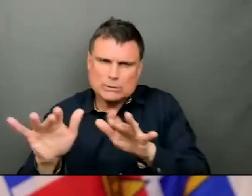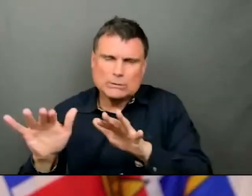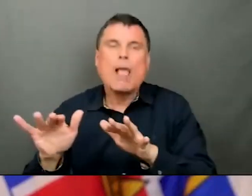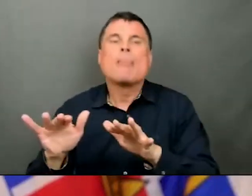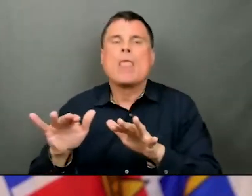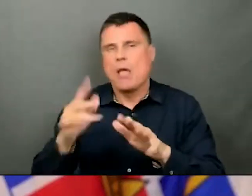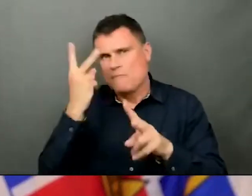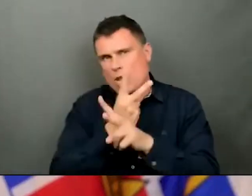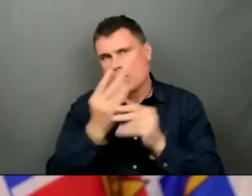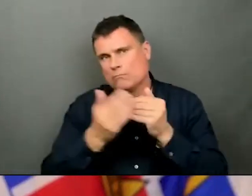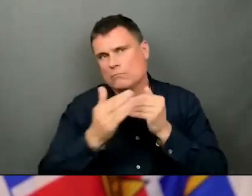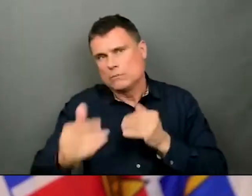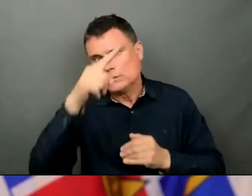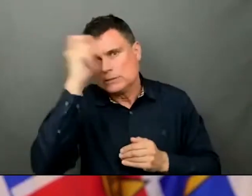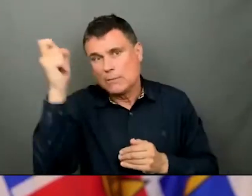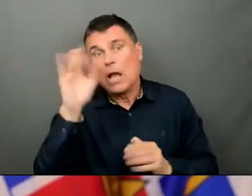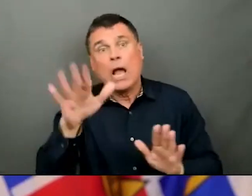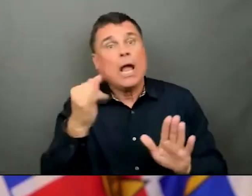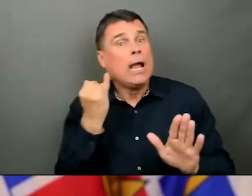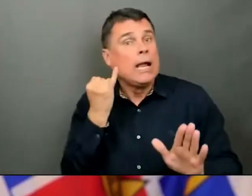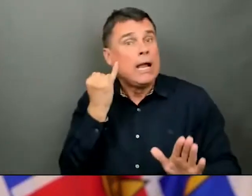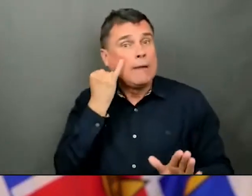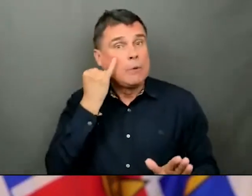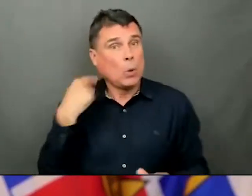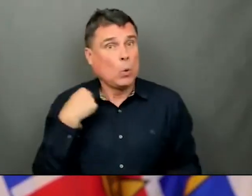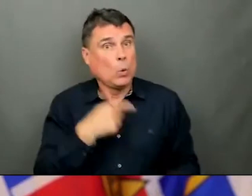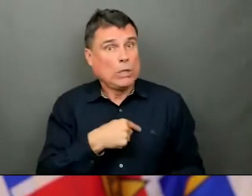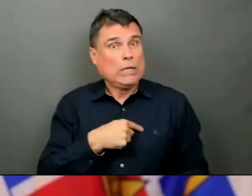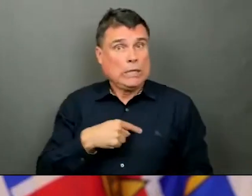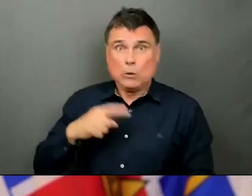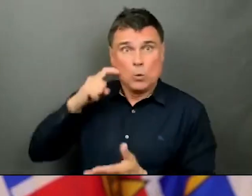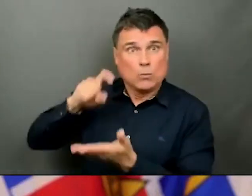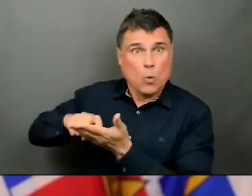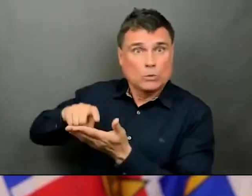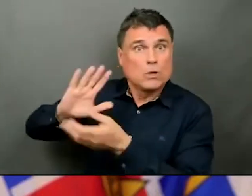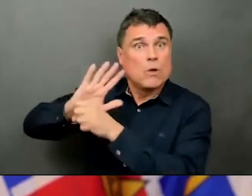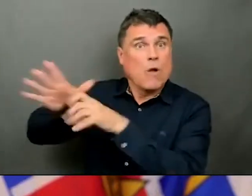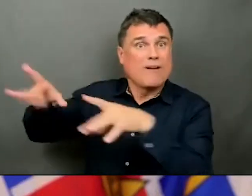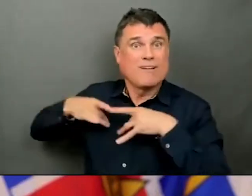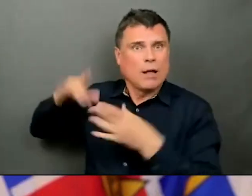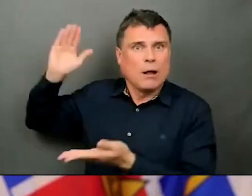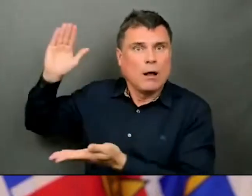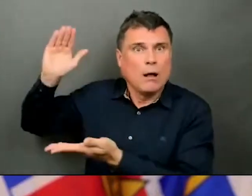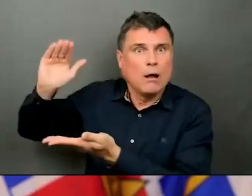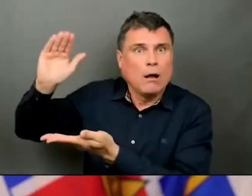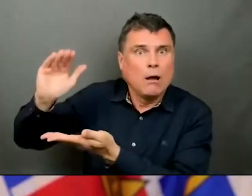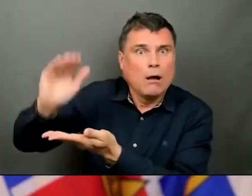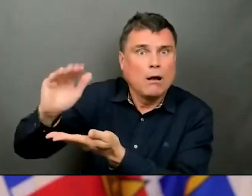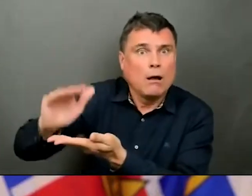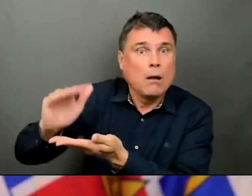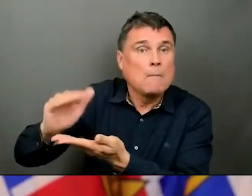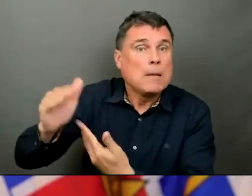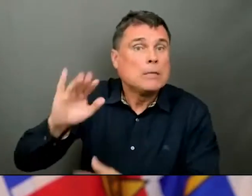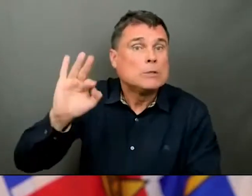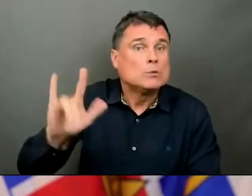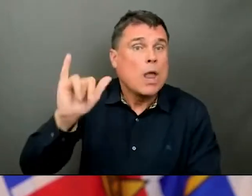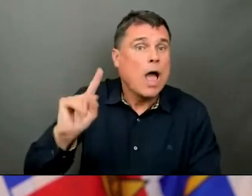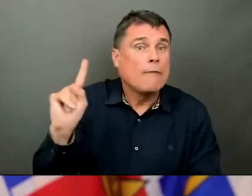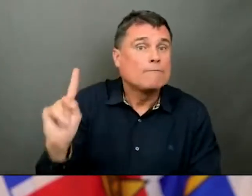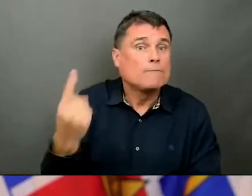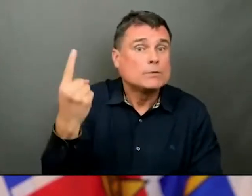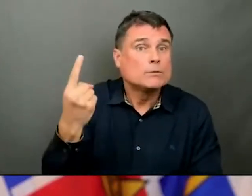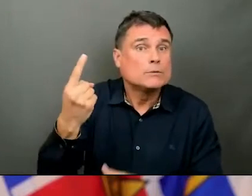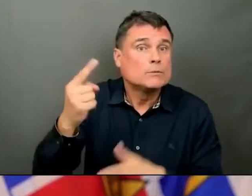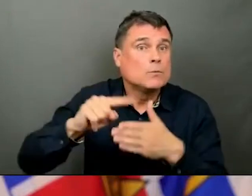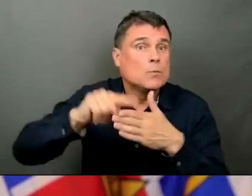if things continue to go in the right direction, then by the time we get to our July long weekend, we should be able